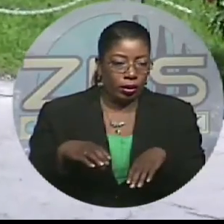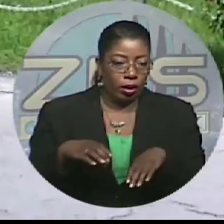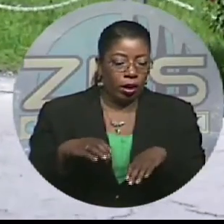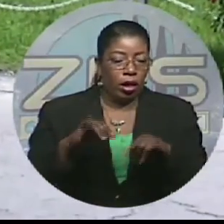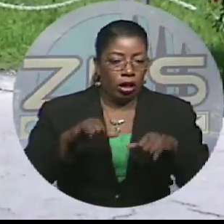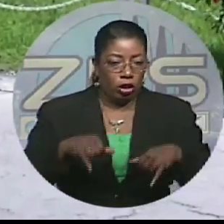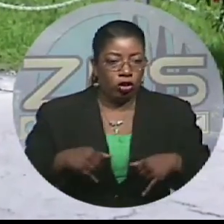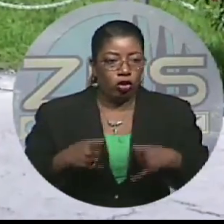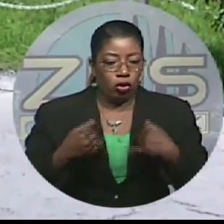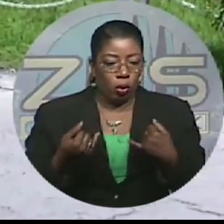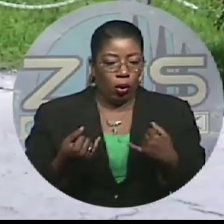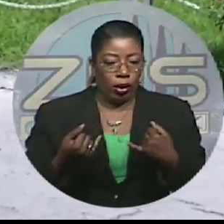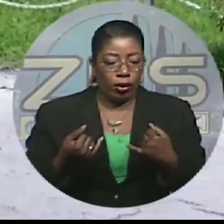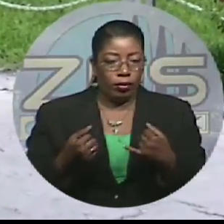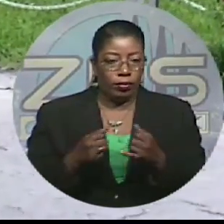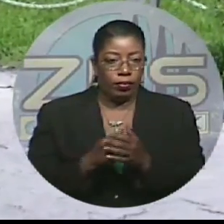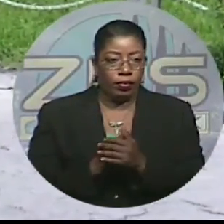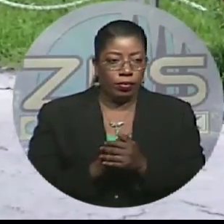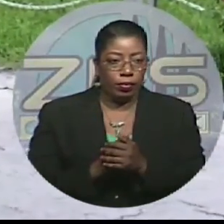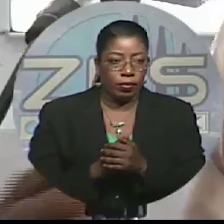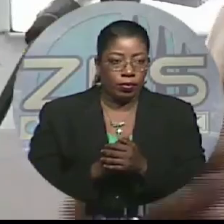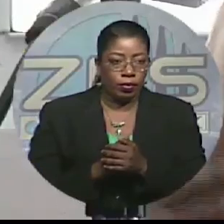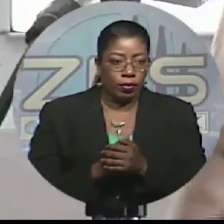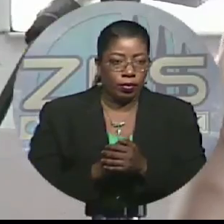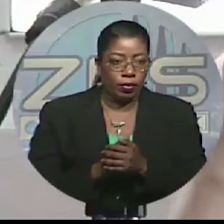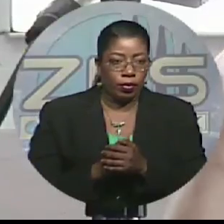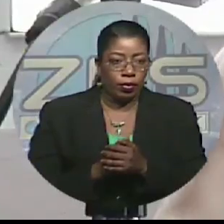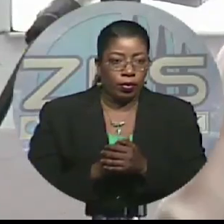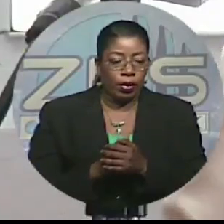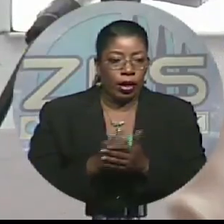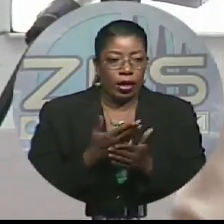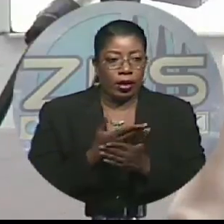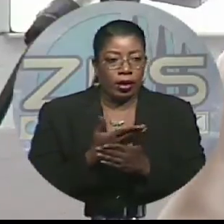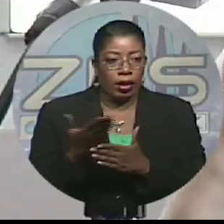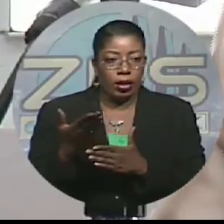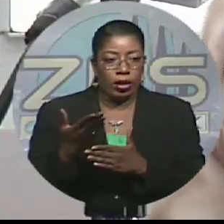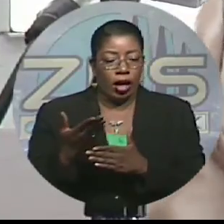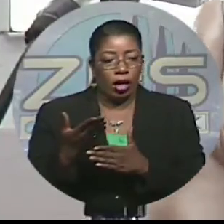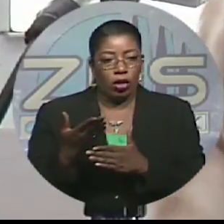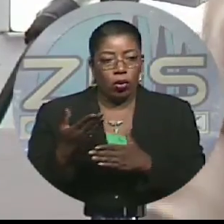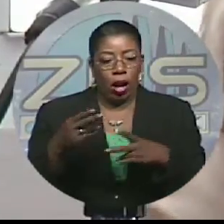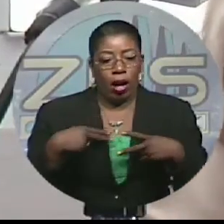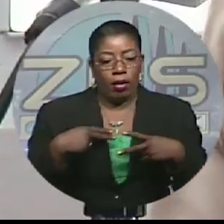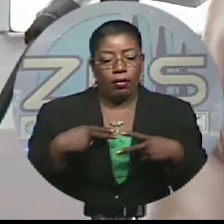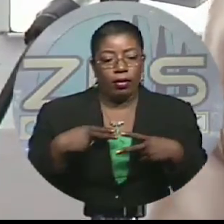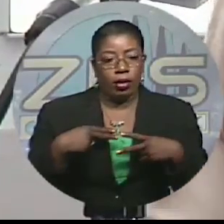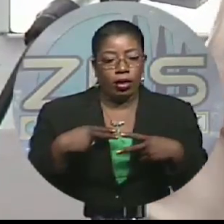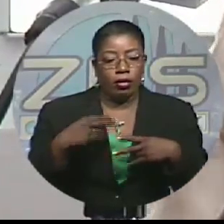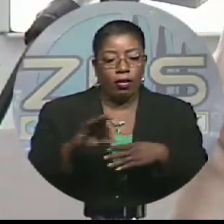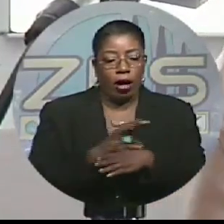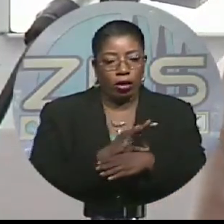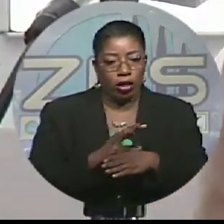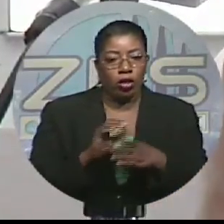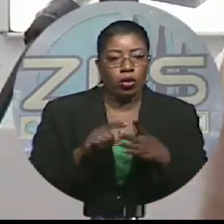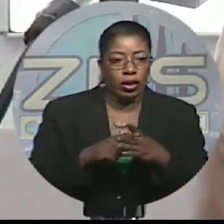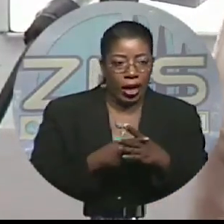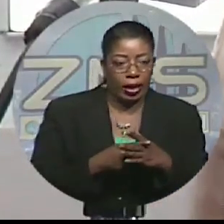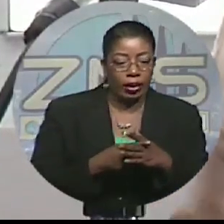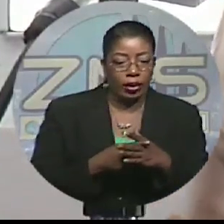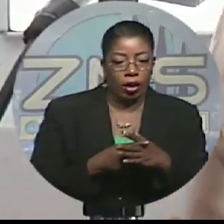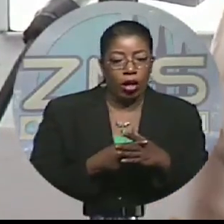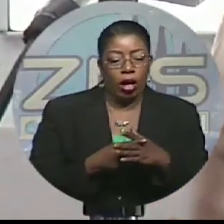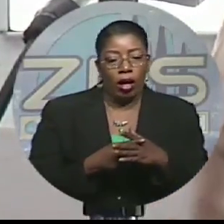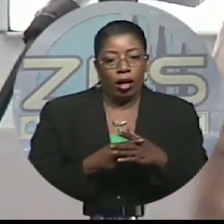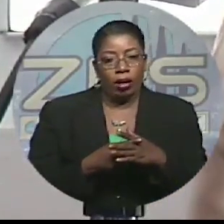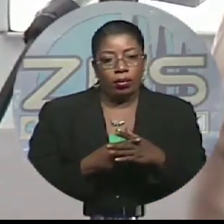enjoy. These are the pillars. These are the ones who laid the foundation. These are the shoulders that we are